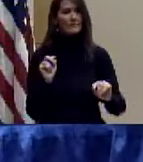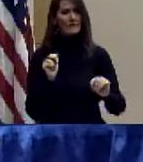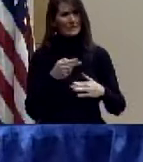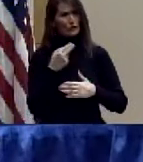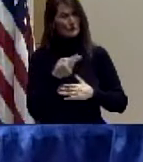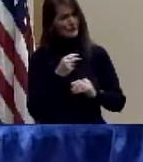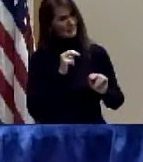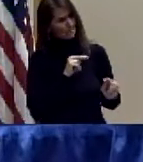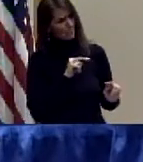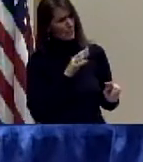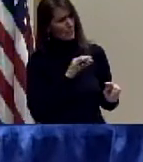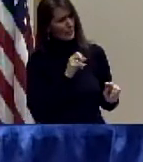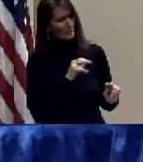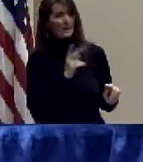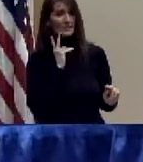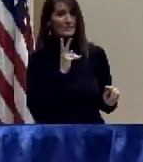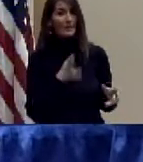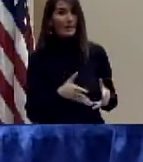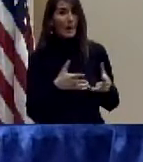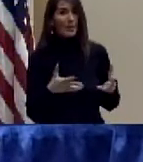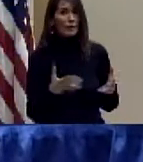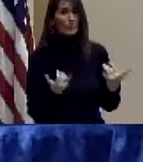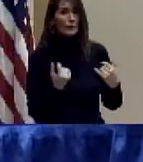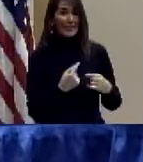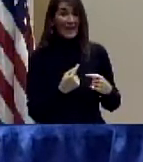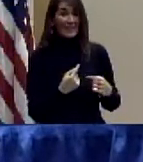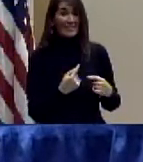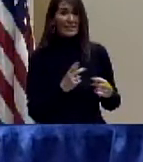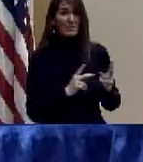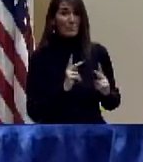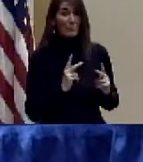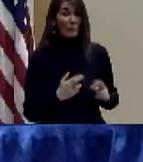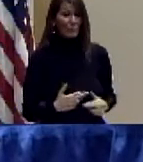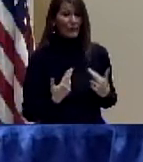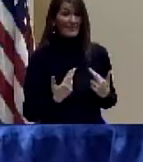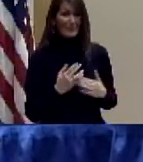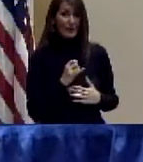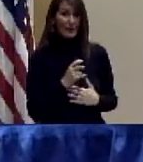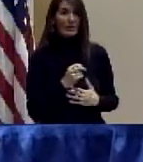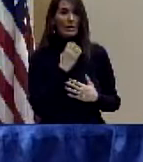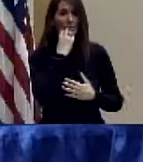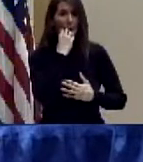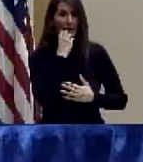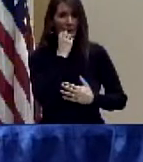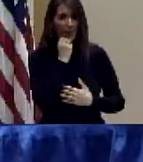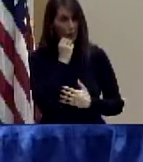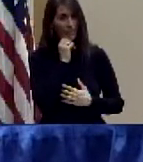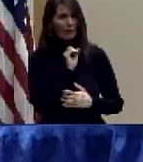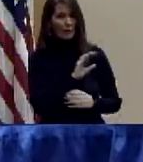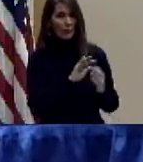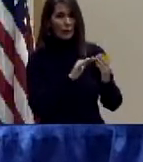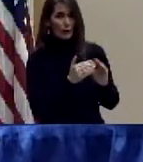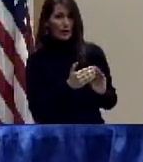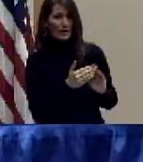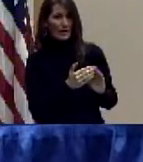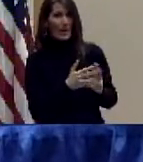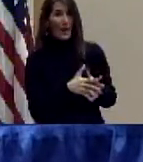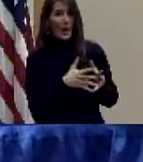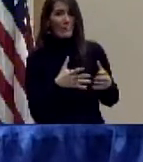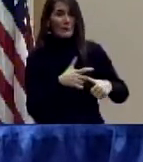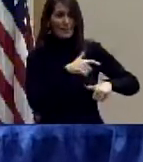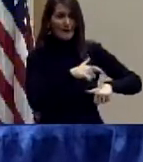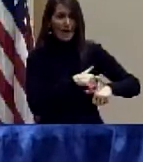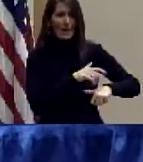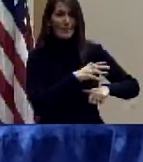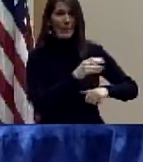just how much today's Brighton residents cared about their community, just how much time and